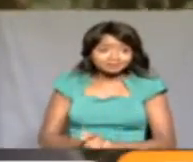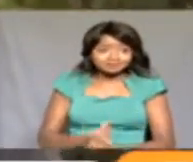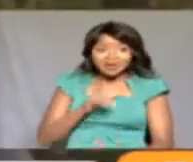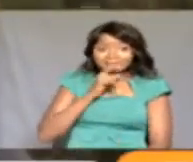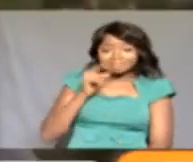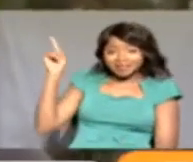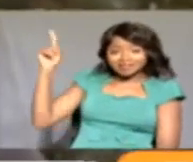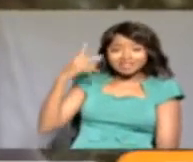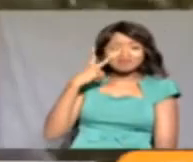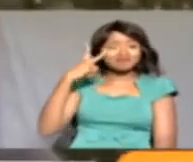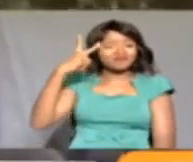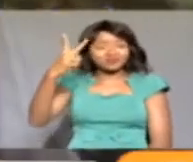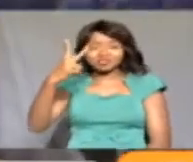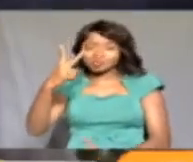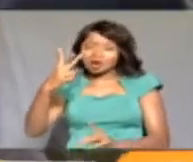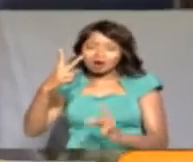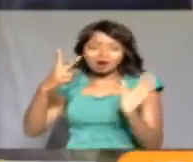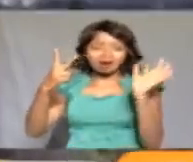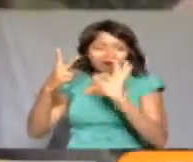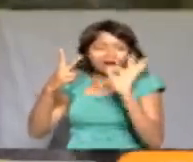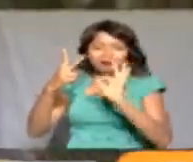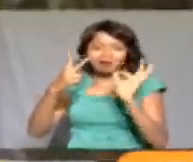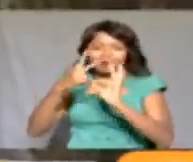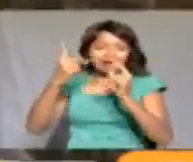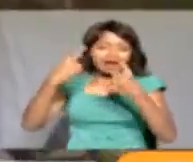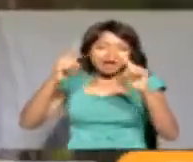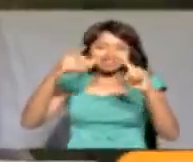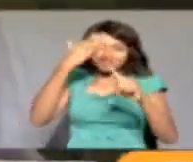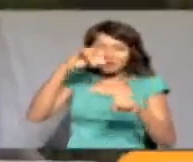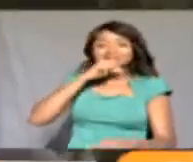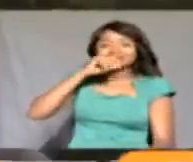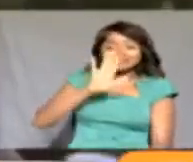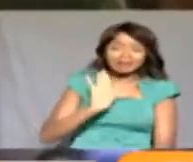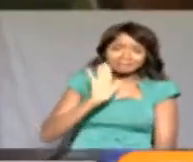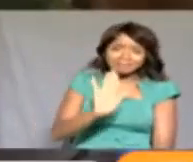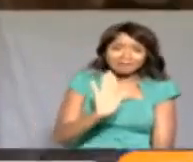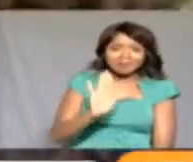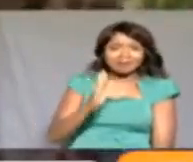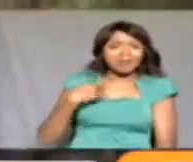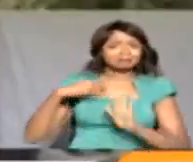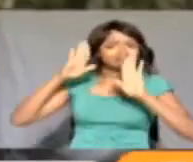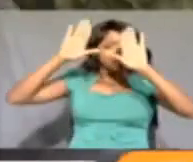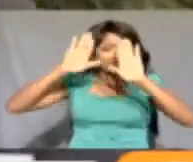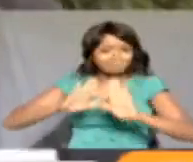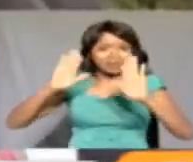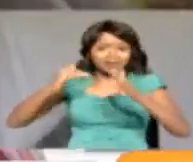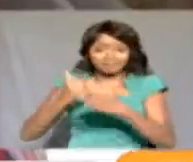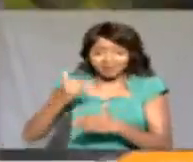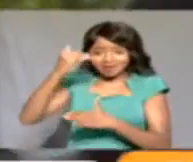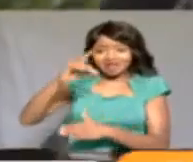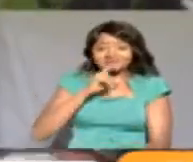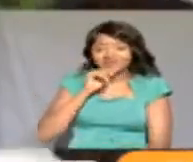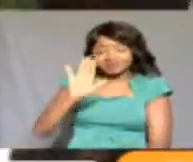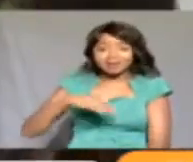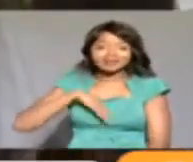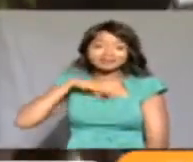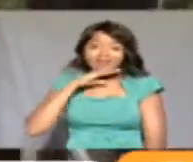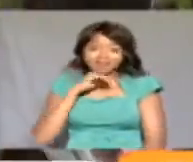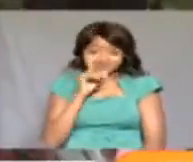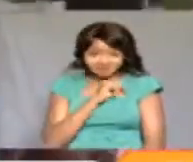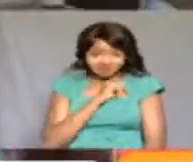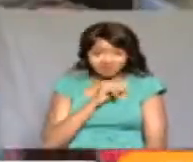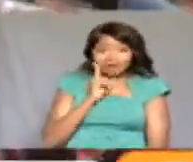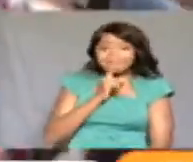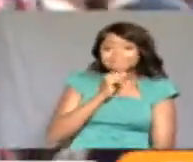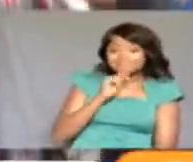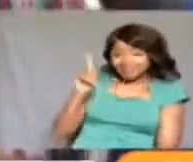man's vision would soon be realized as his son took to the ground campaigning after his father's death. John Paul Mwirigi had